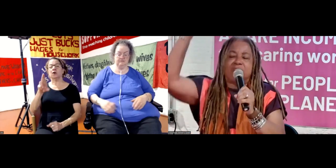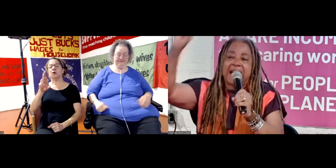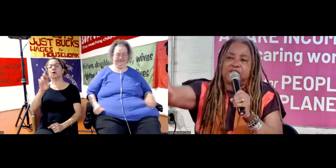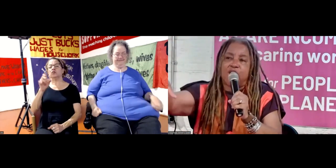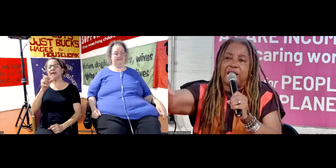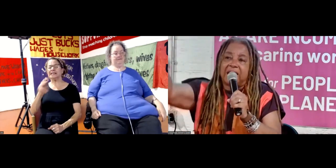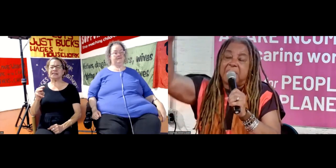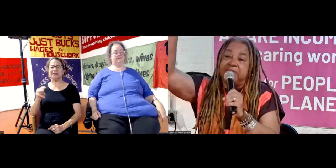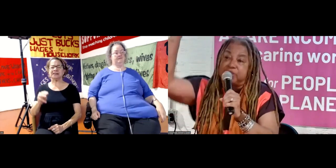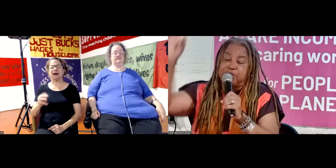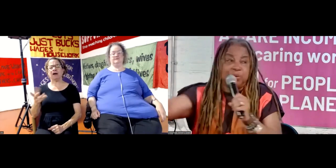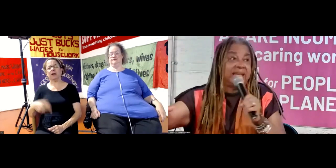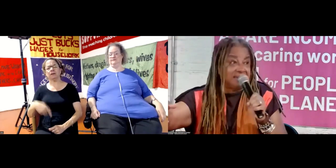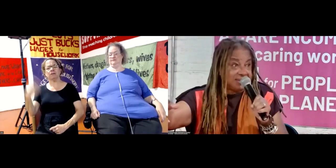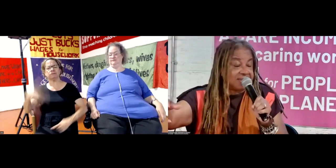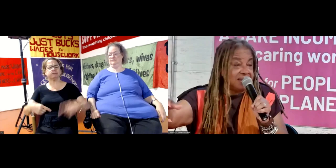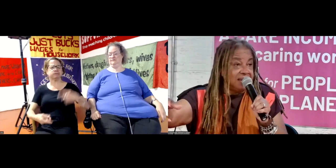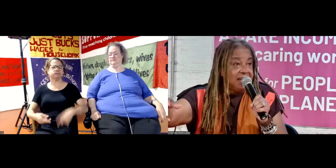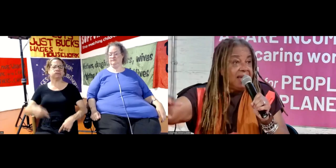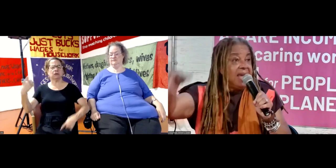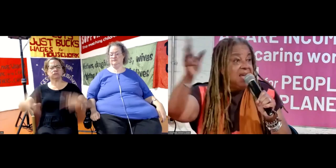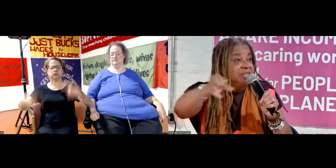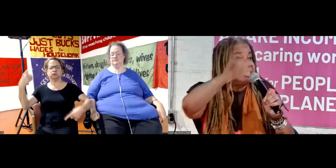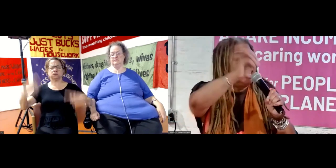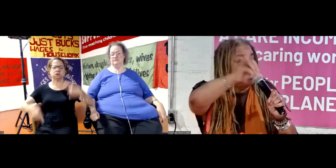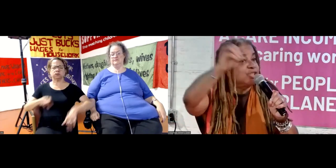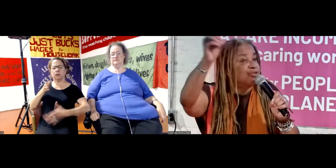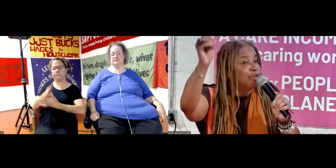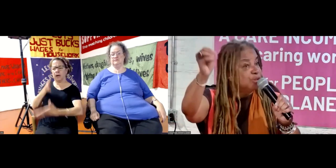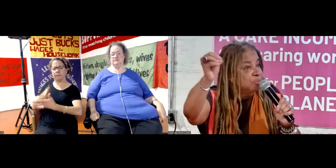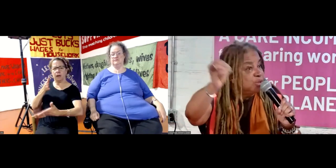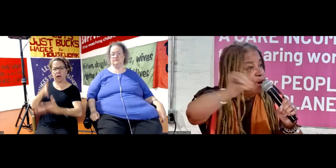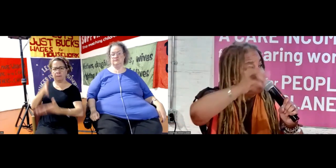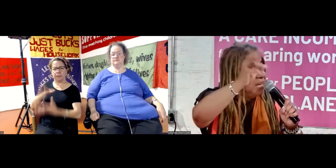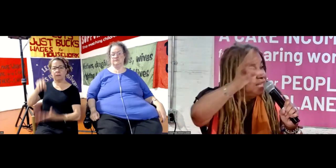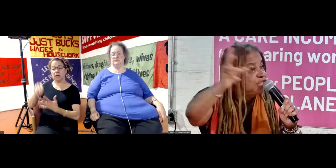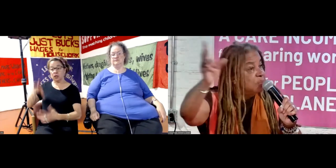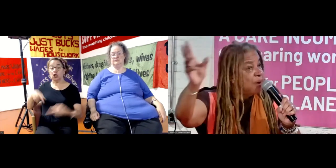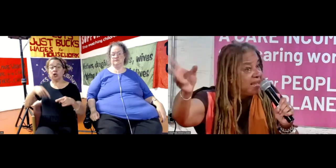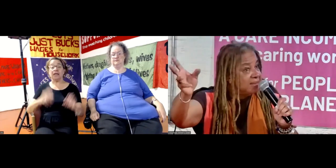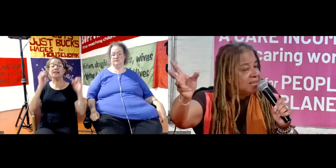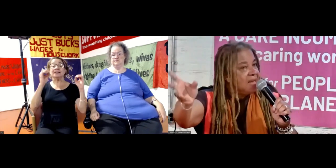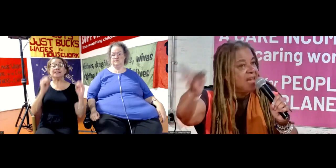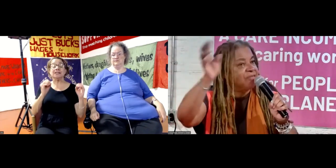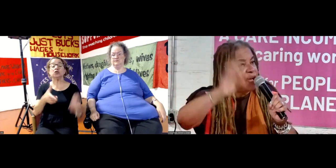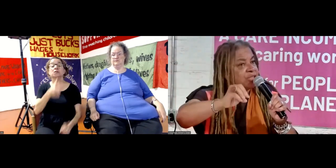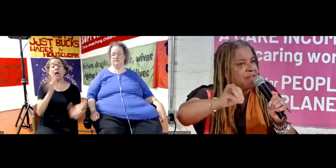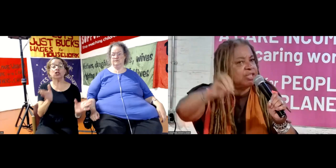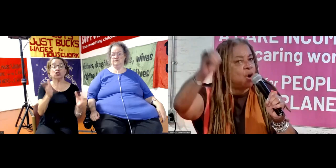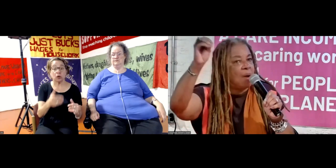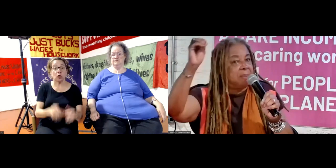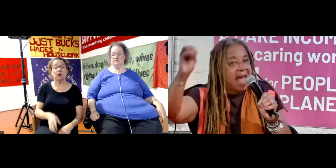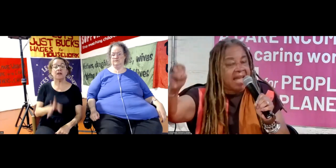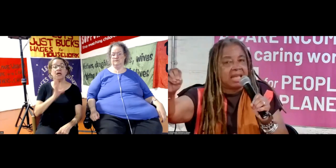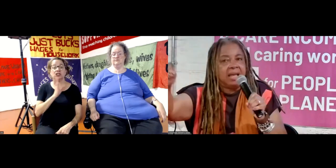and trash talking about the students in the teacher's room during the lunch and breaks that those of